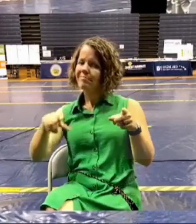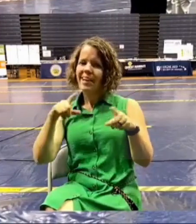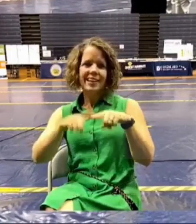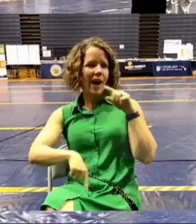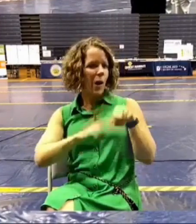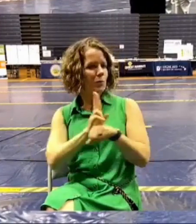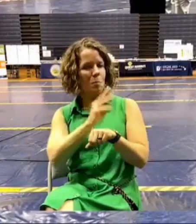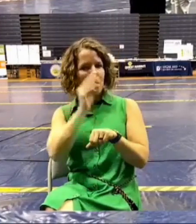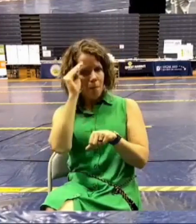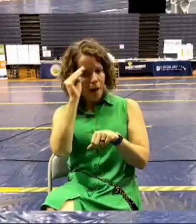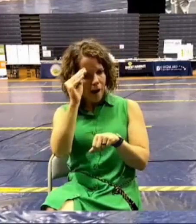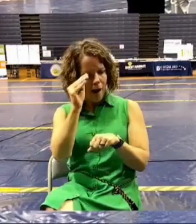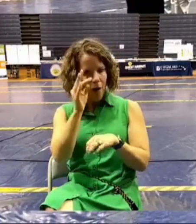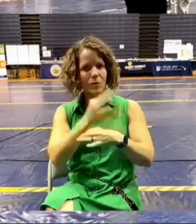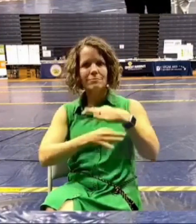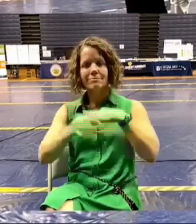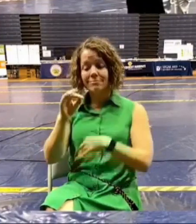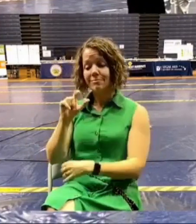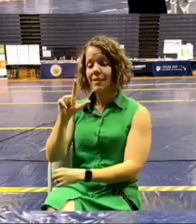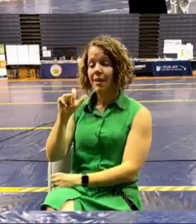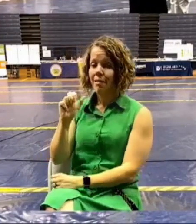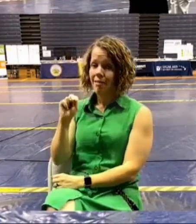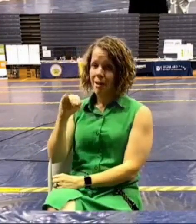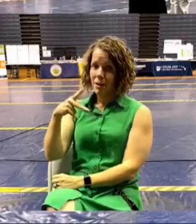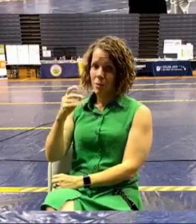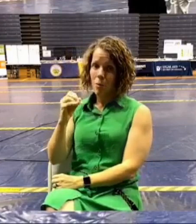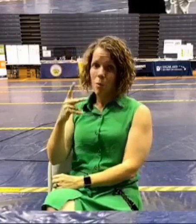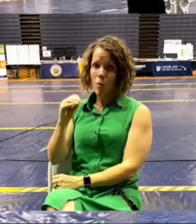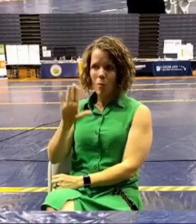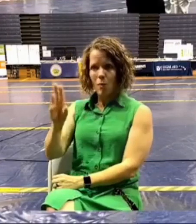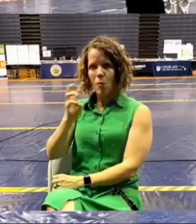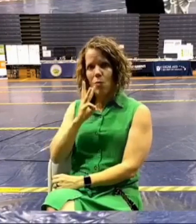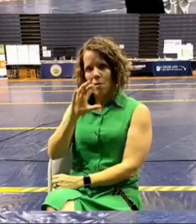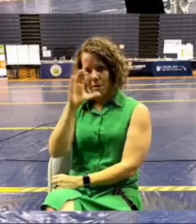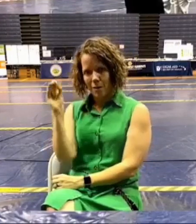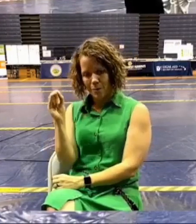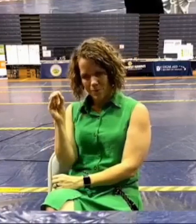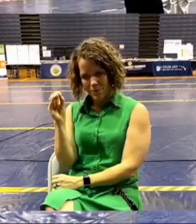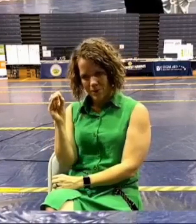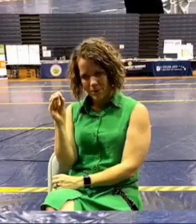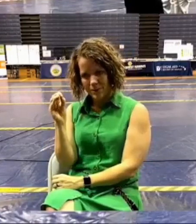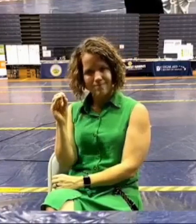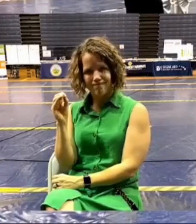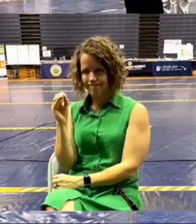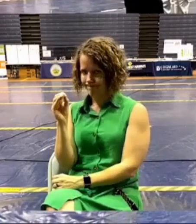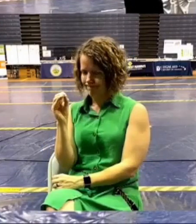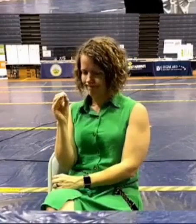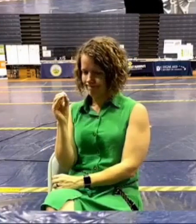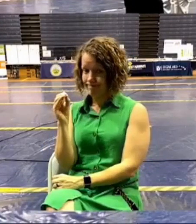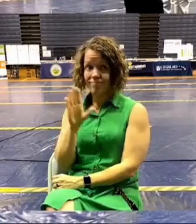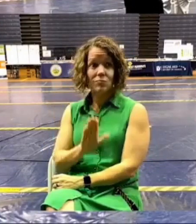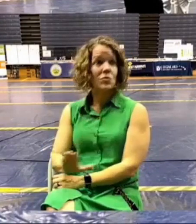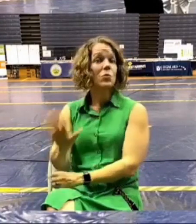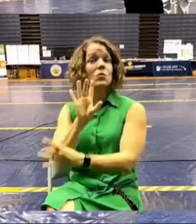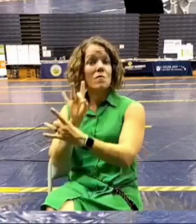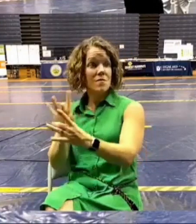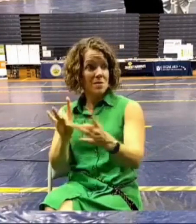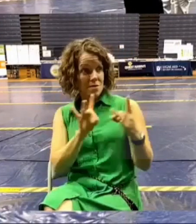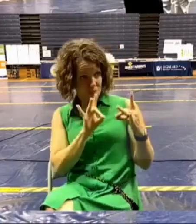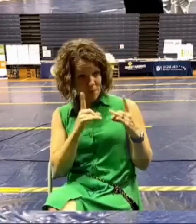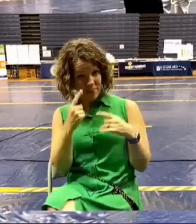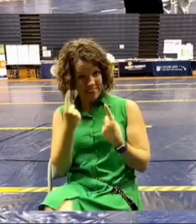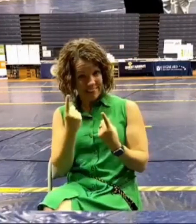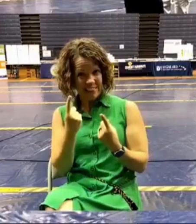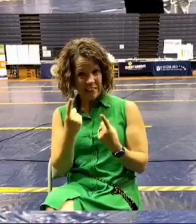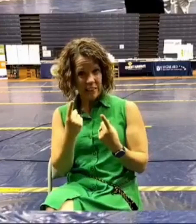Company. And so given the feedback that we've been receiving over the last few days, we are reassessing